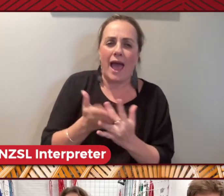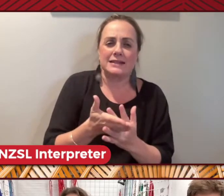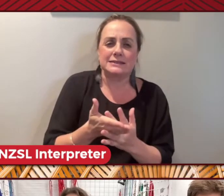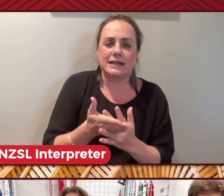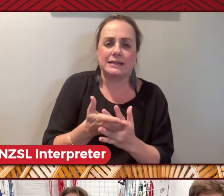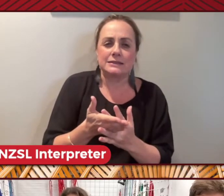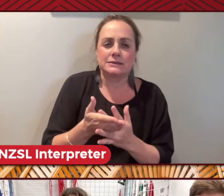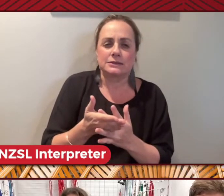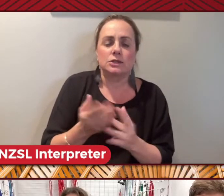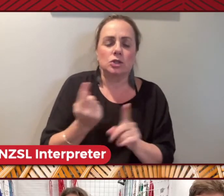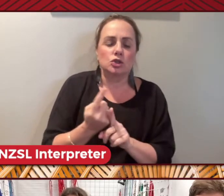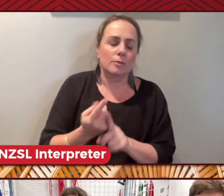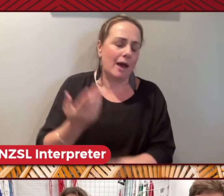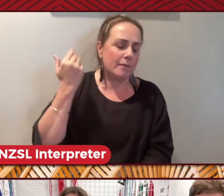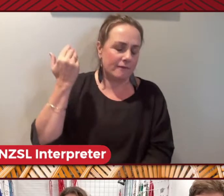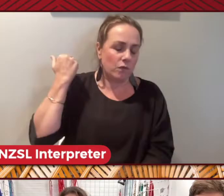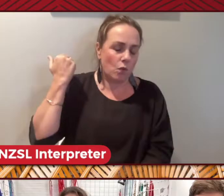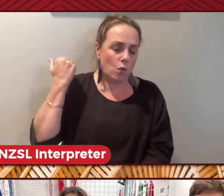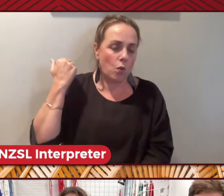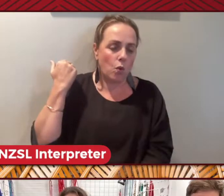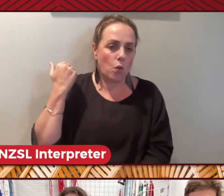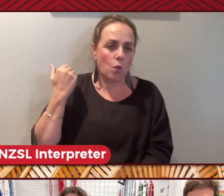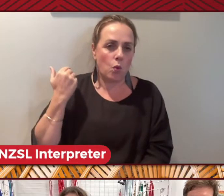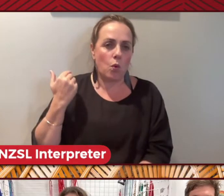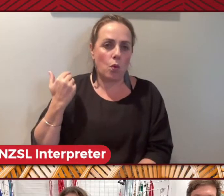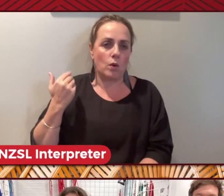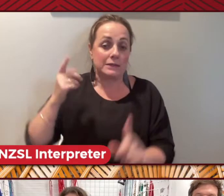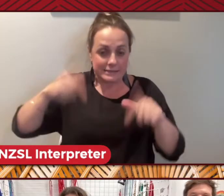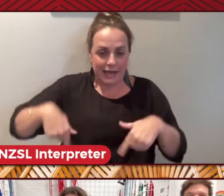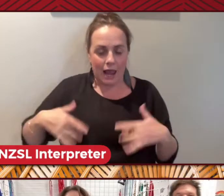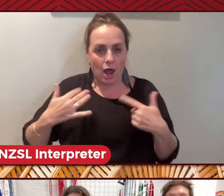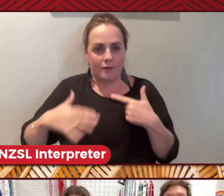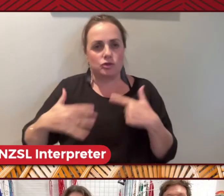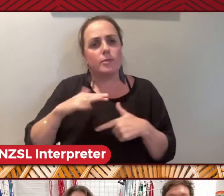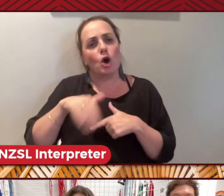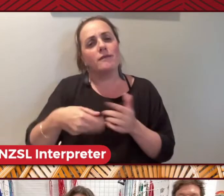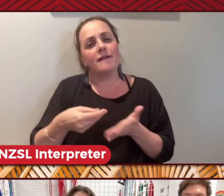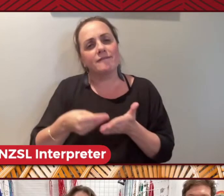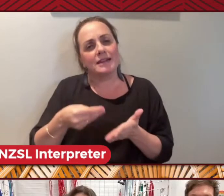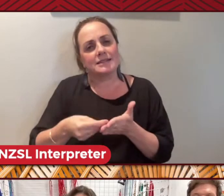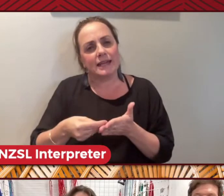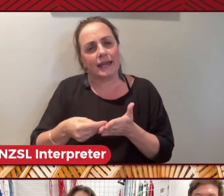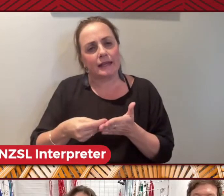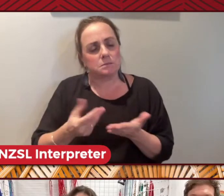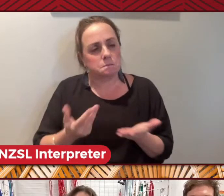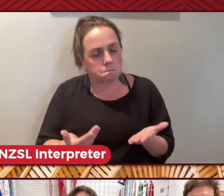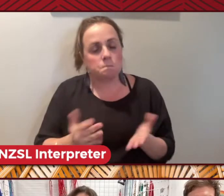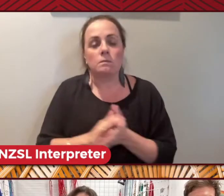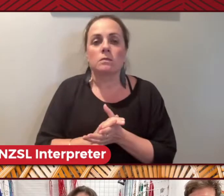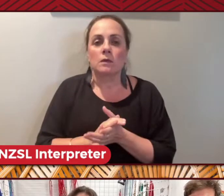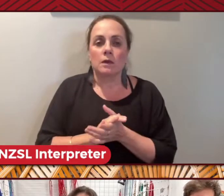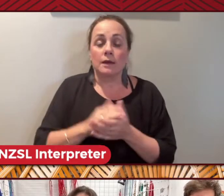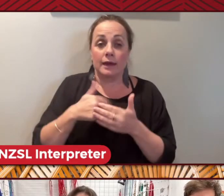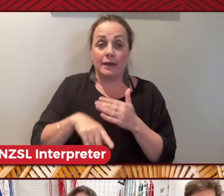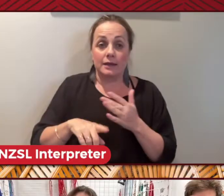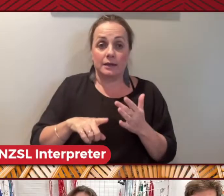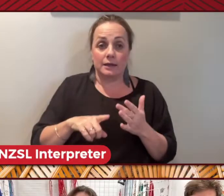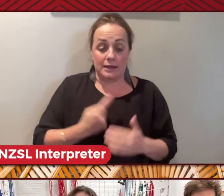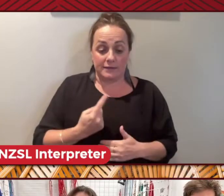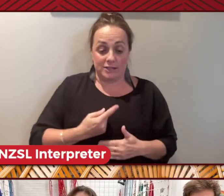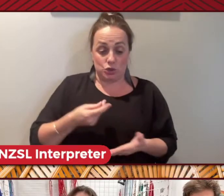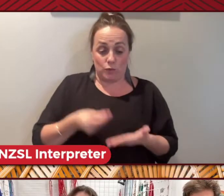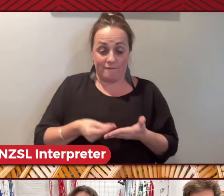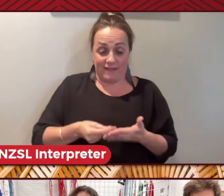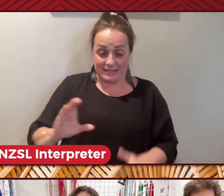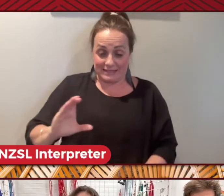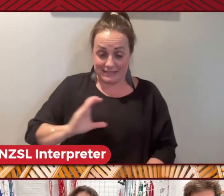it previously before the live stream started around funding avenues. I mean, within individualised funding, it's something that